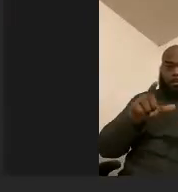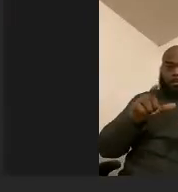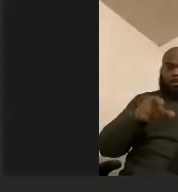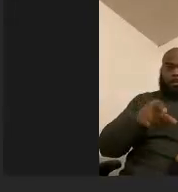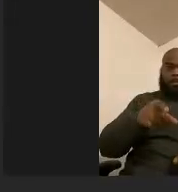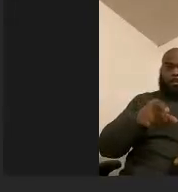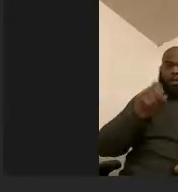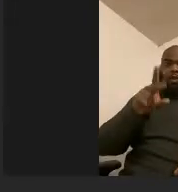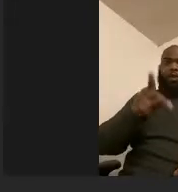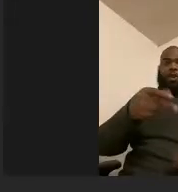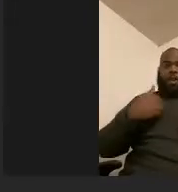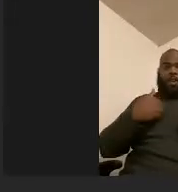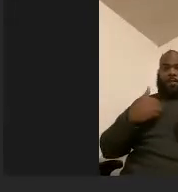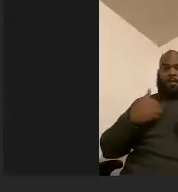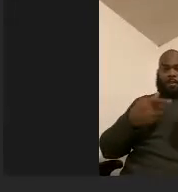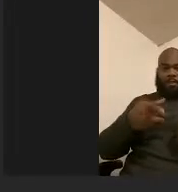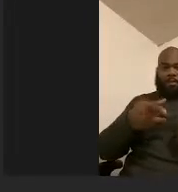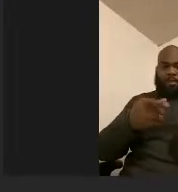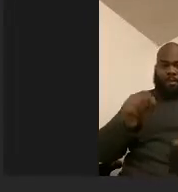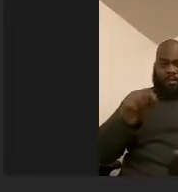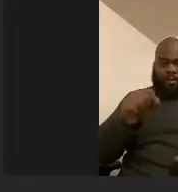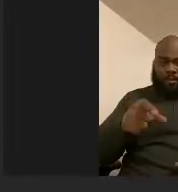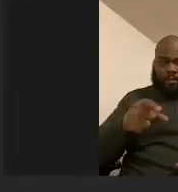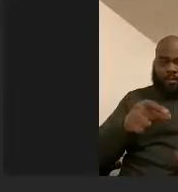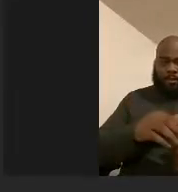Okay, oh, you got it?